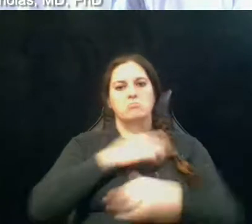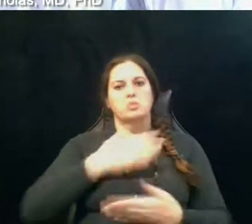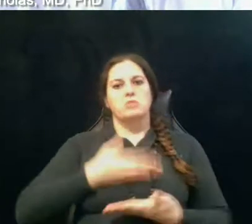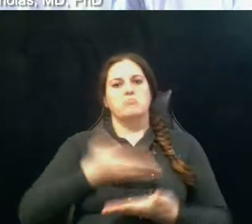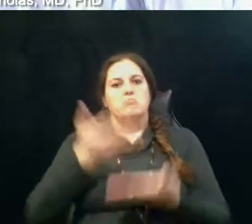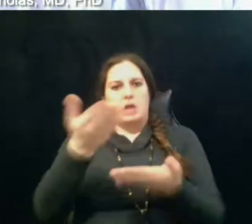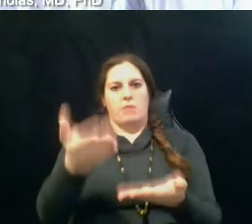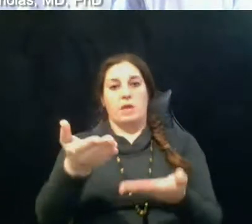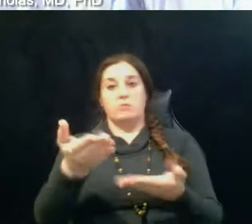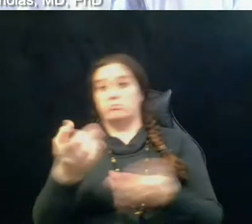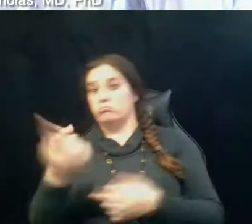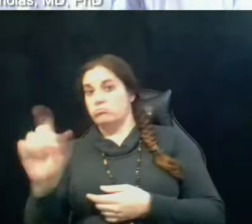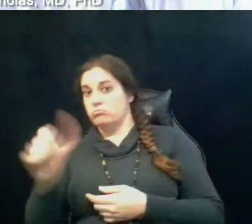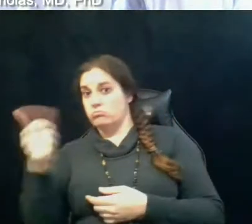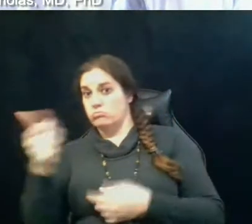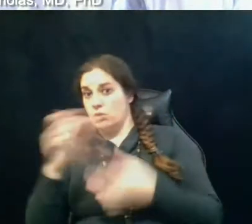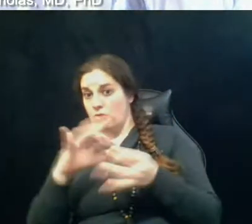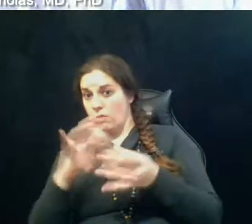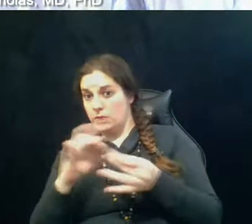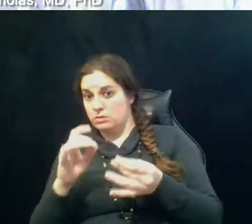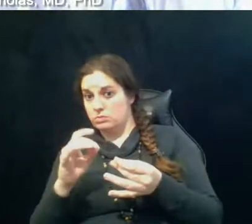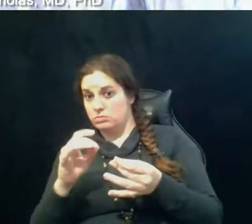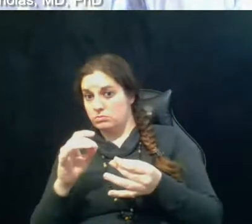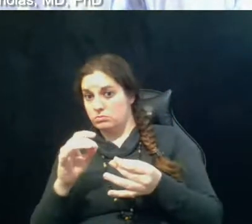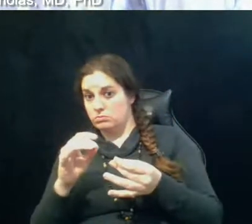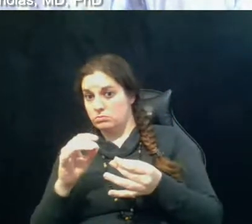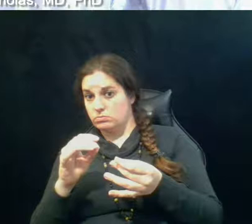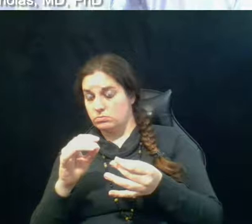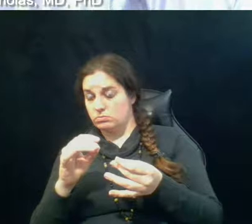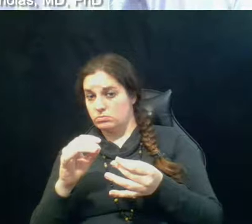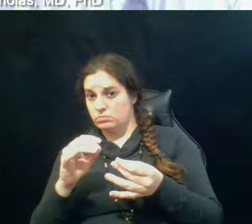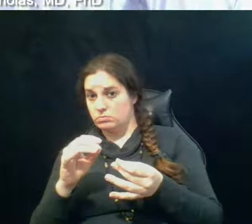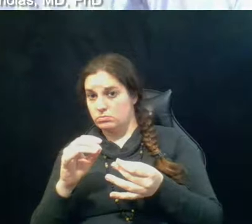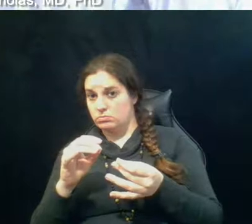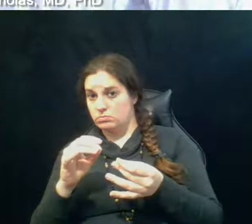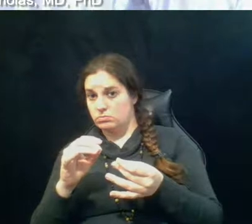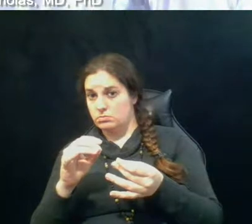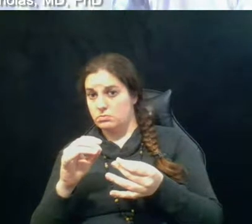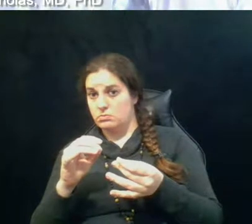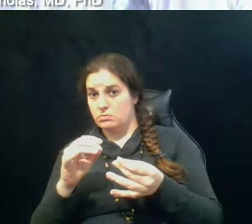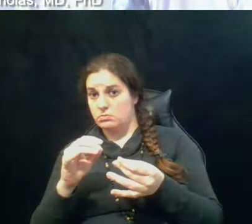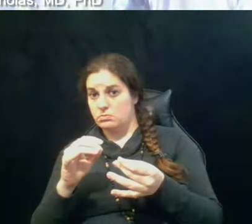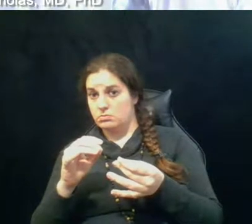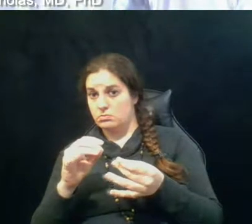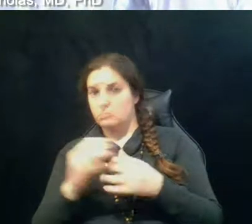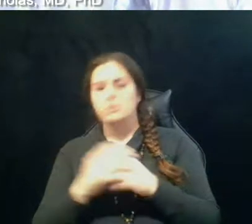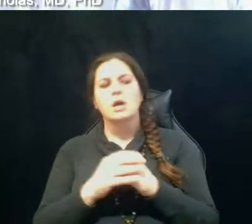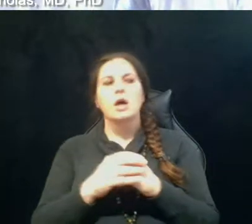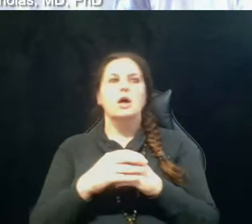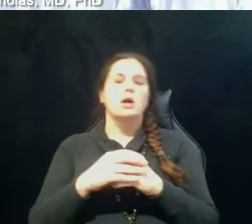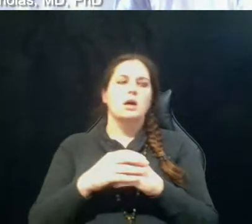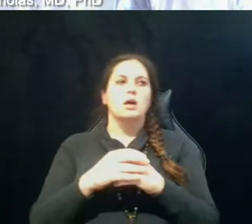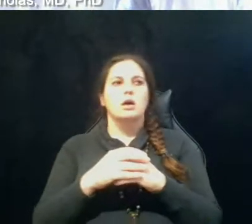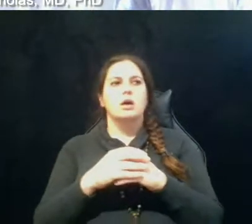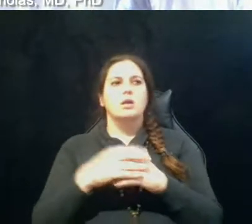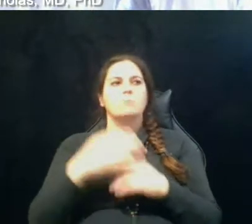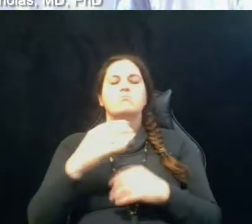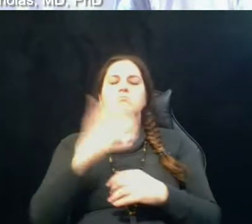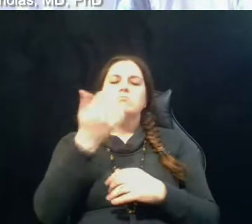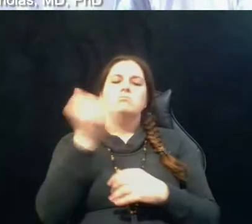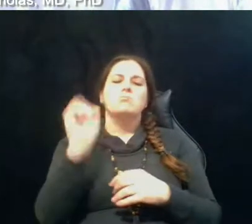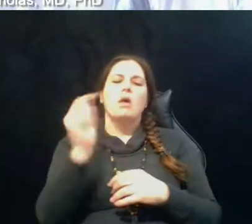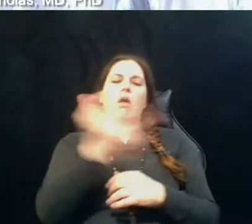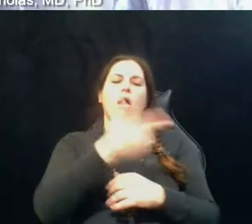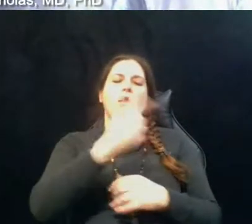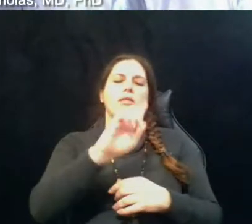other, anything else to add to that or comments? You know, everybody asks questions about which one is better. I think,